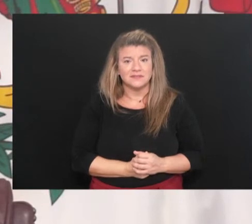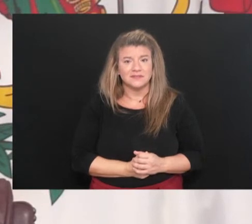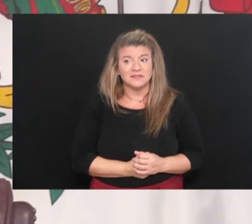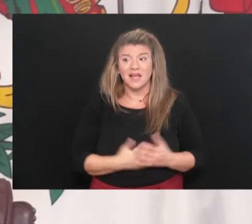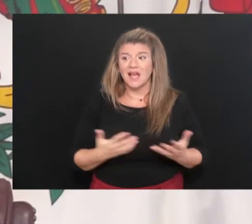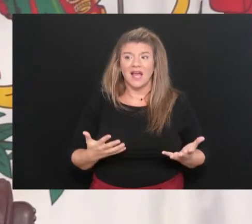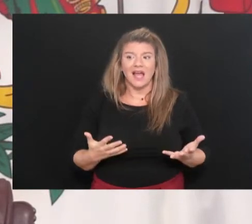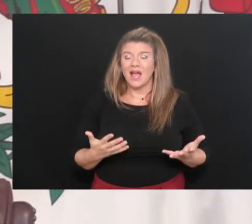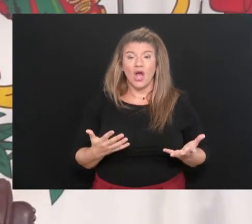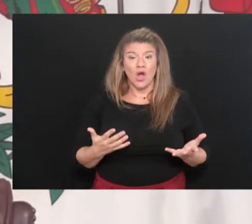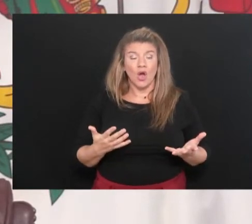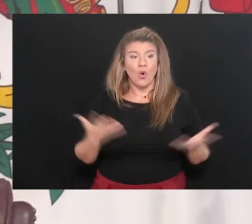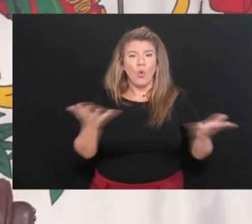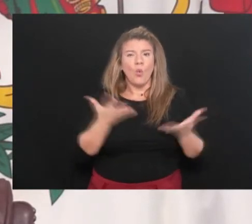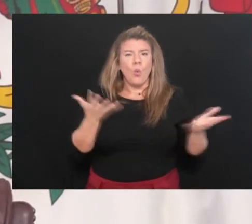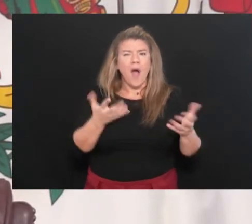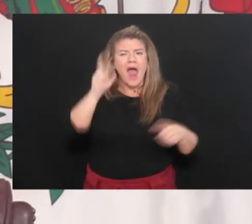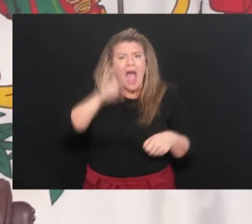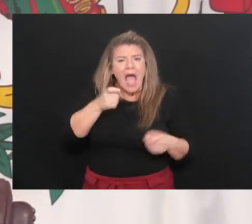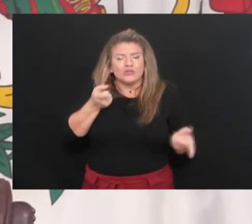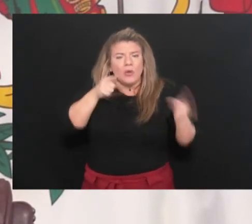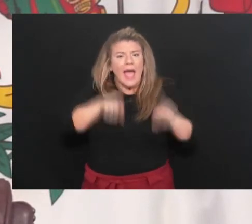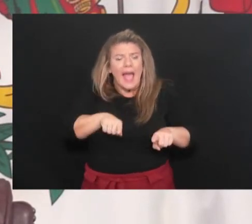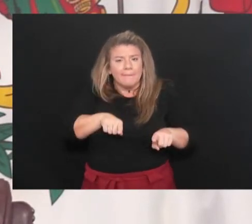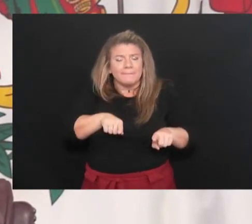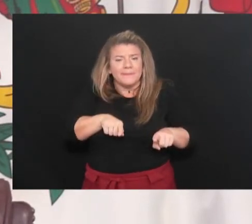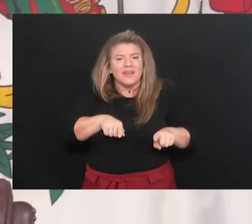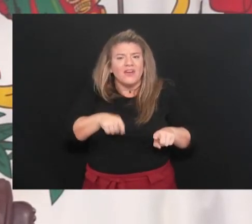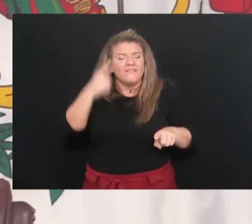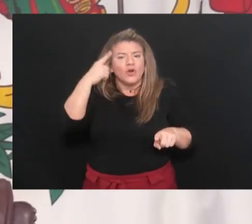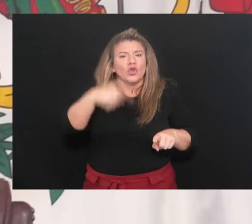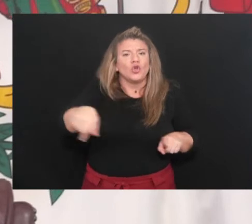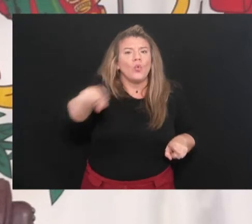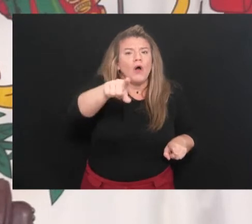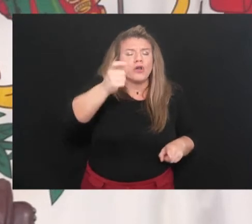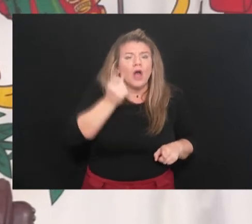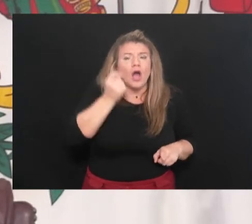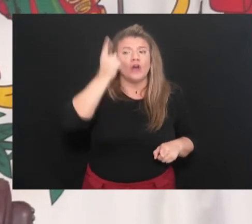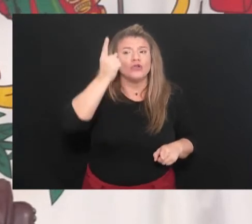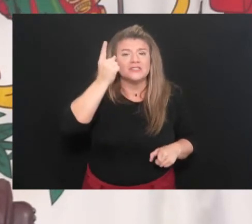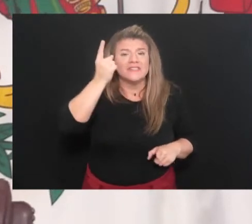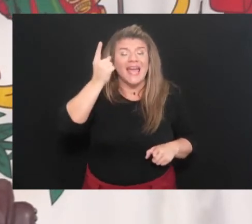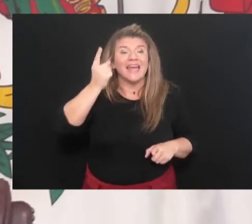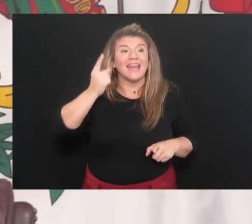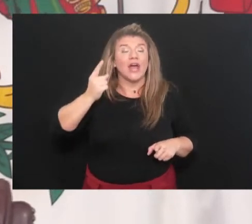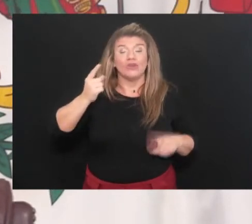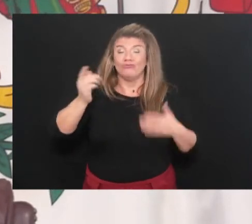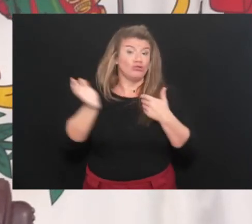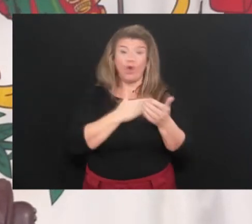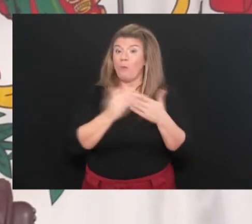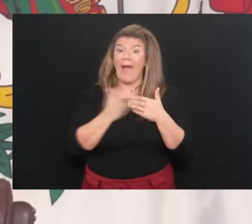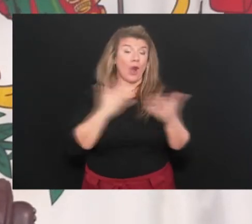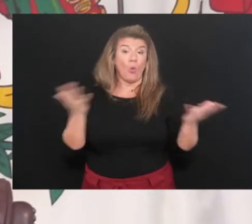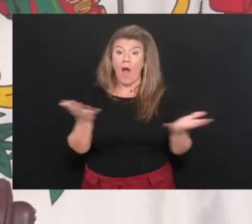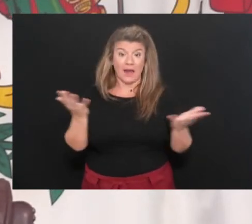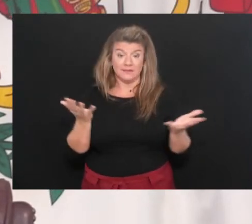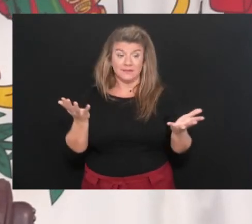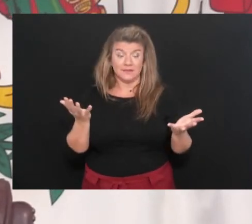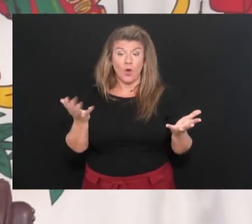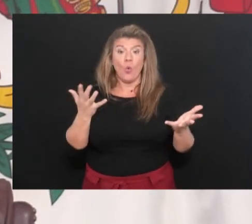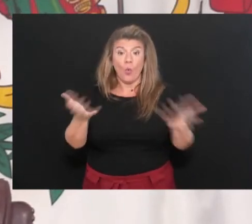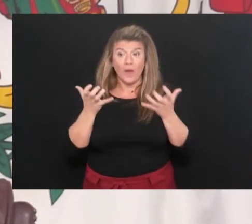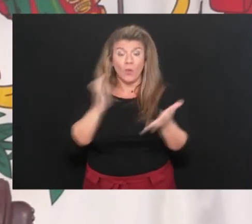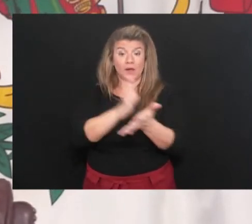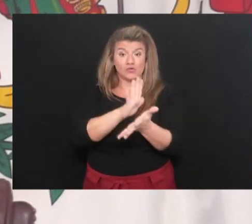What's it going to take for us to realize just this, that no matter what, we want to have school, don't we? And we want our teachers to be